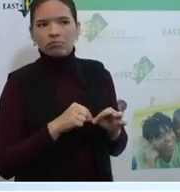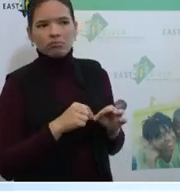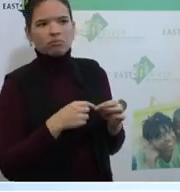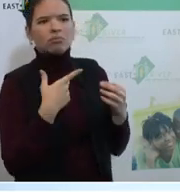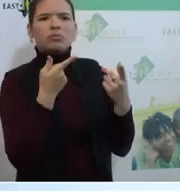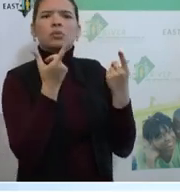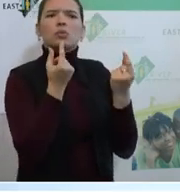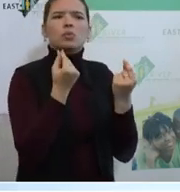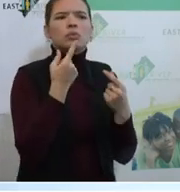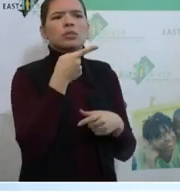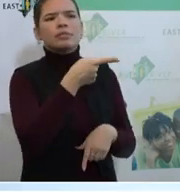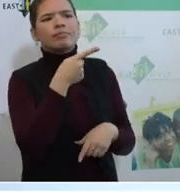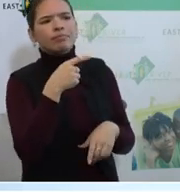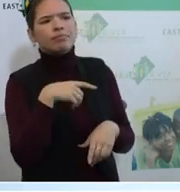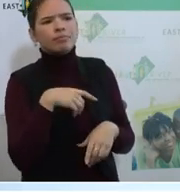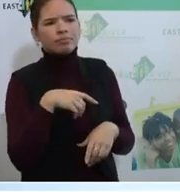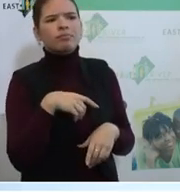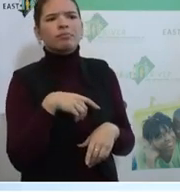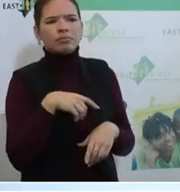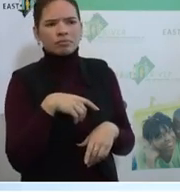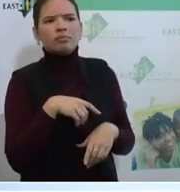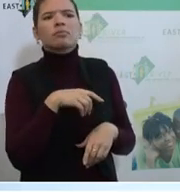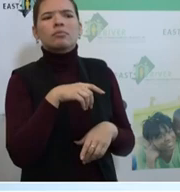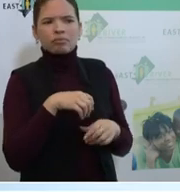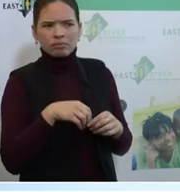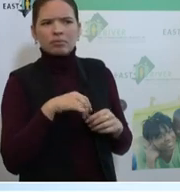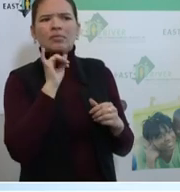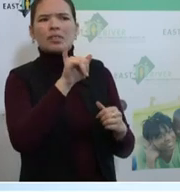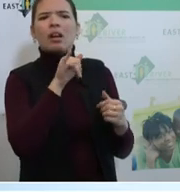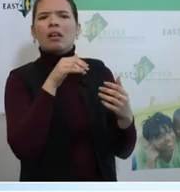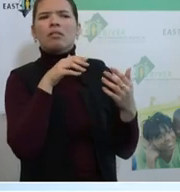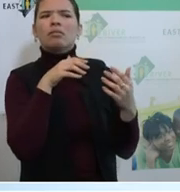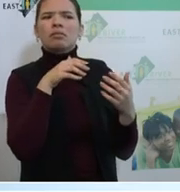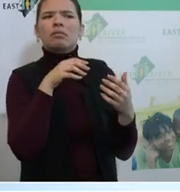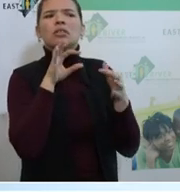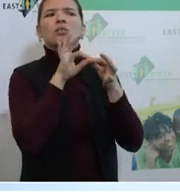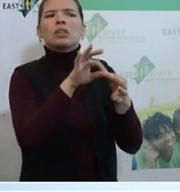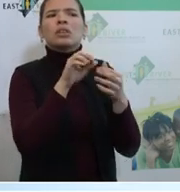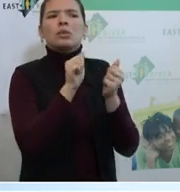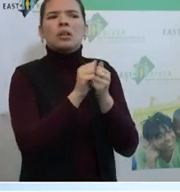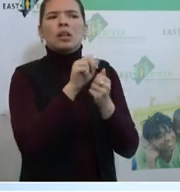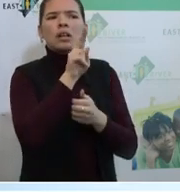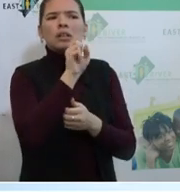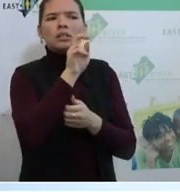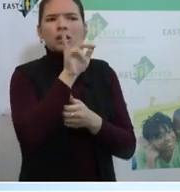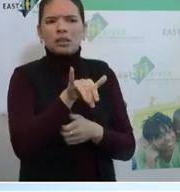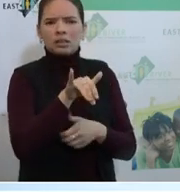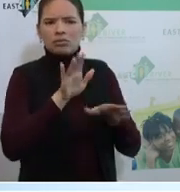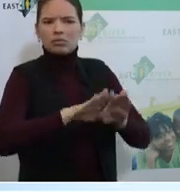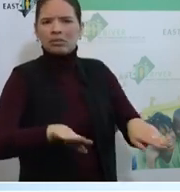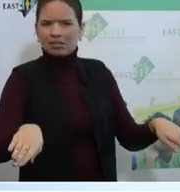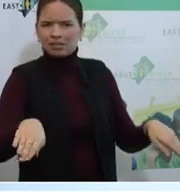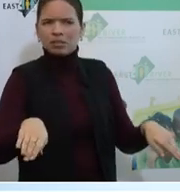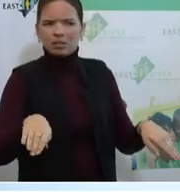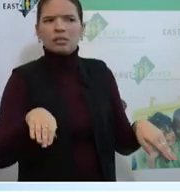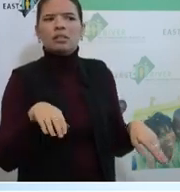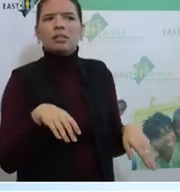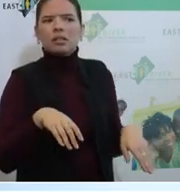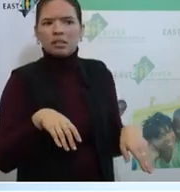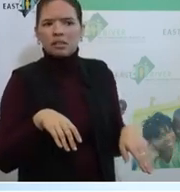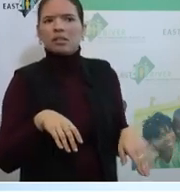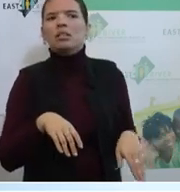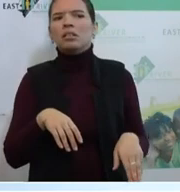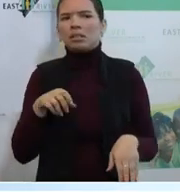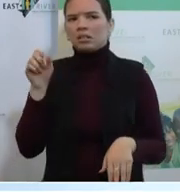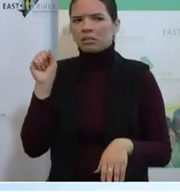Okay. I don't know specifically what we have there, so I'm going to ask Ms. Best if she can connect you with dads who are trying to